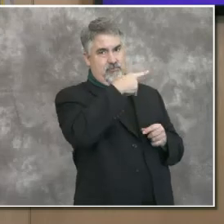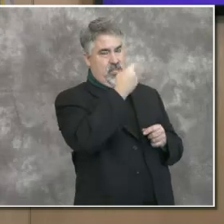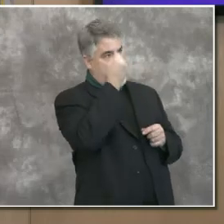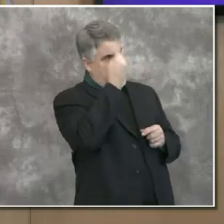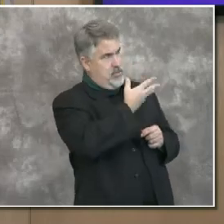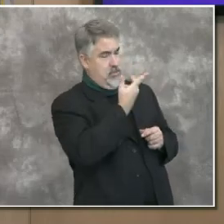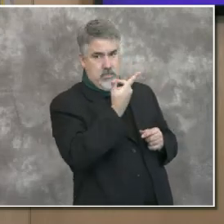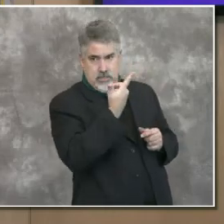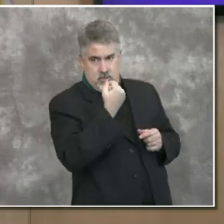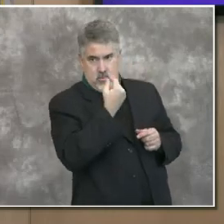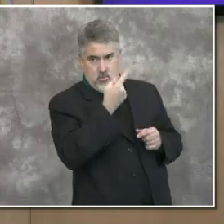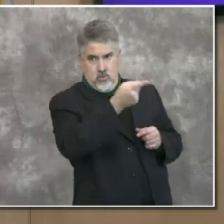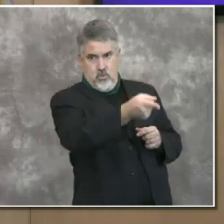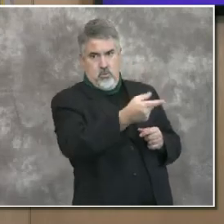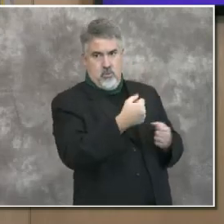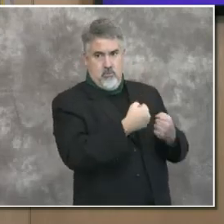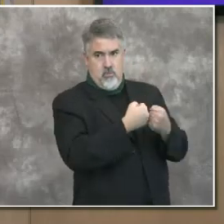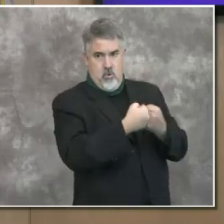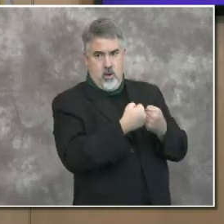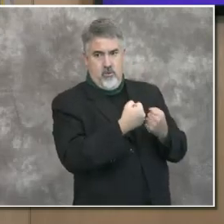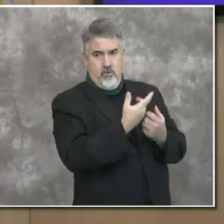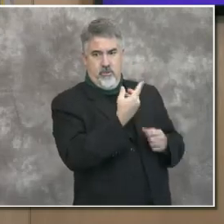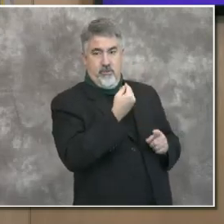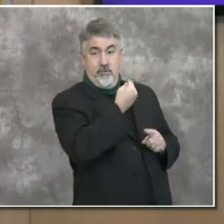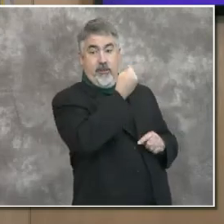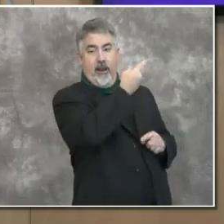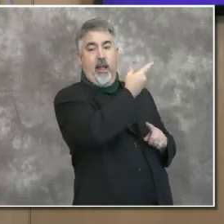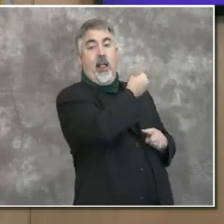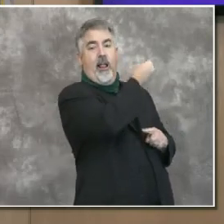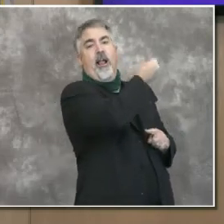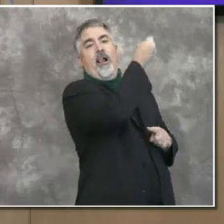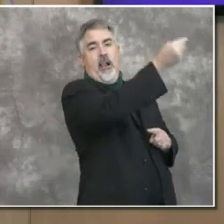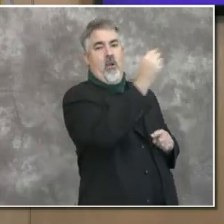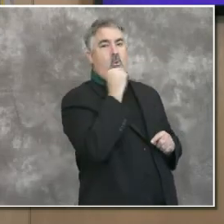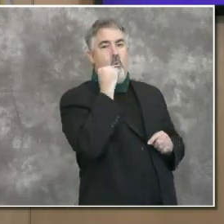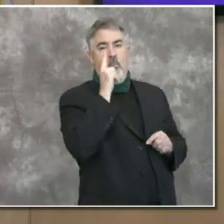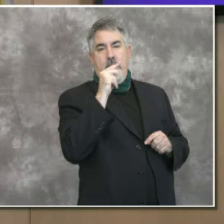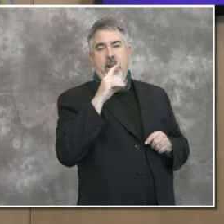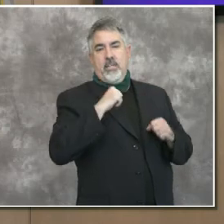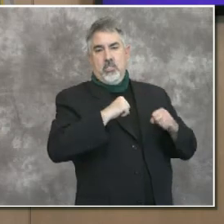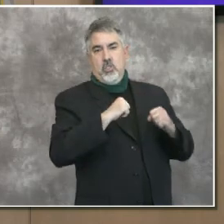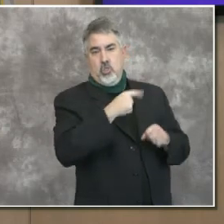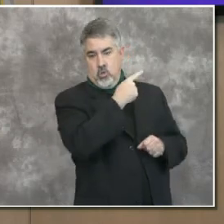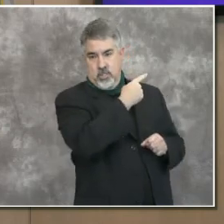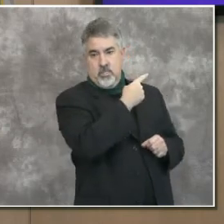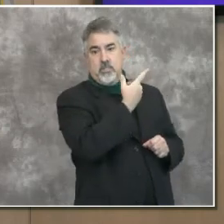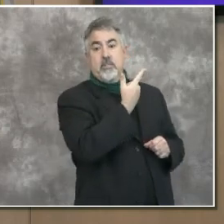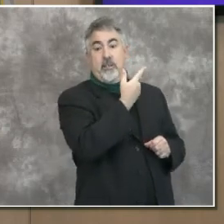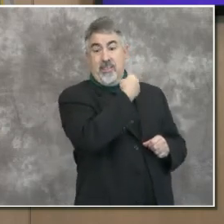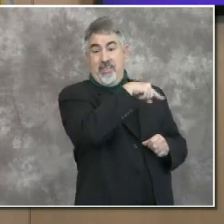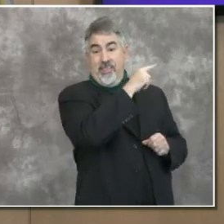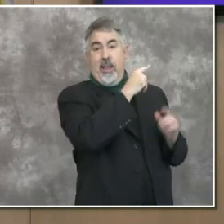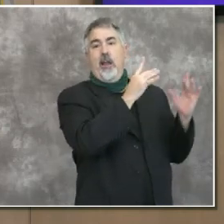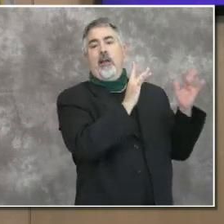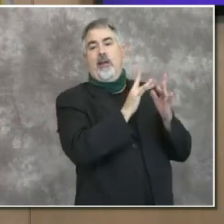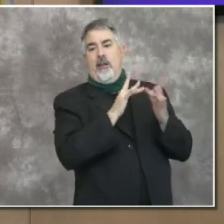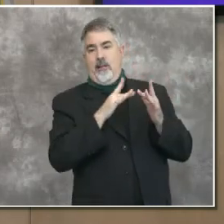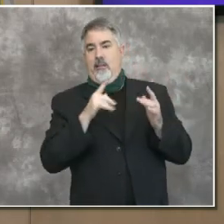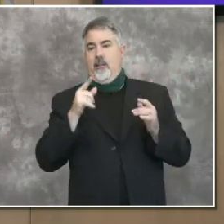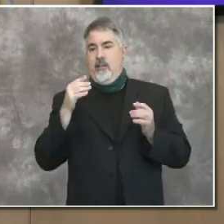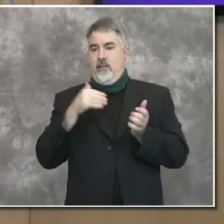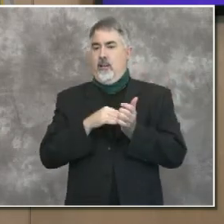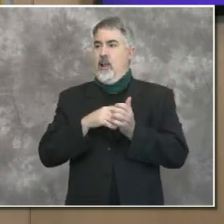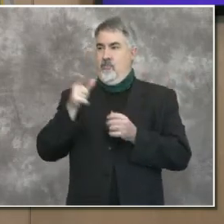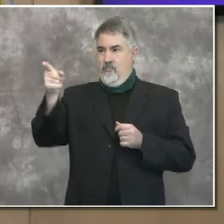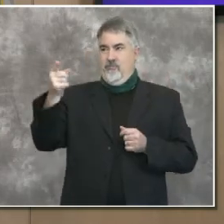at Department of Homeland Security. And the representative from Homeland Security has been in contact with Dr. McDonald just